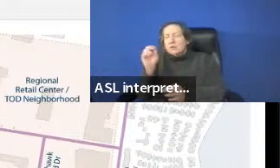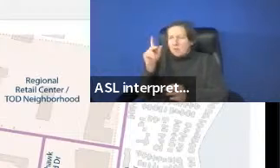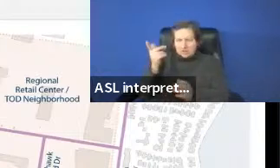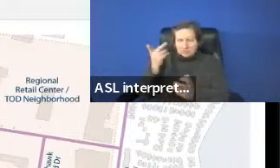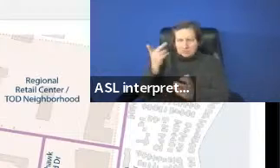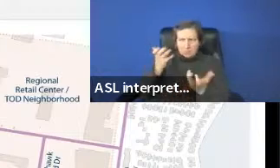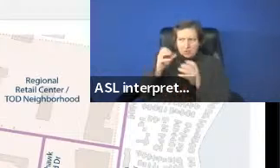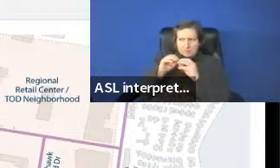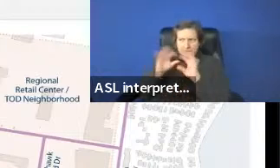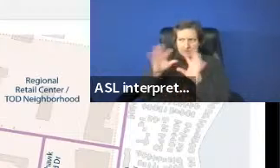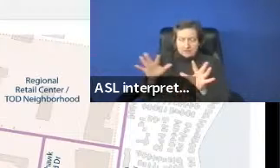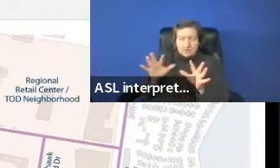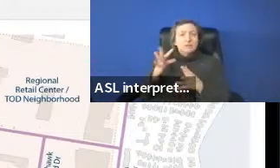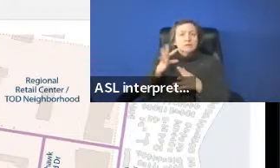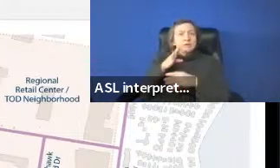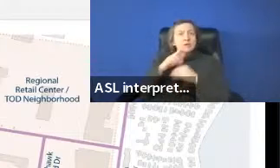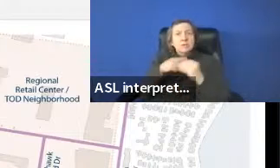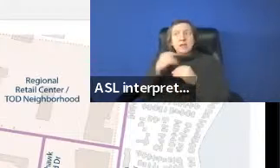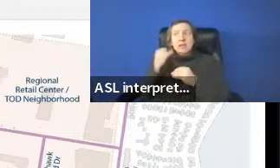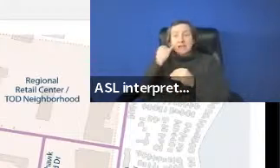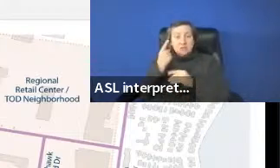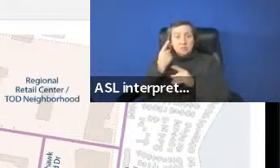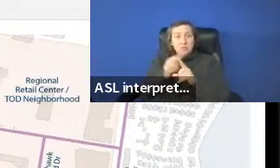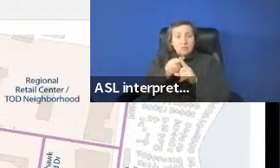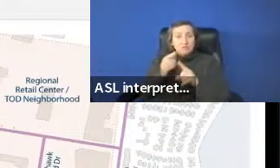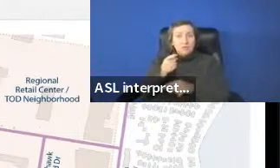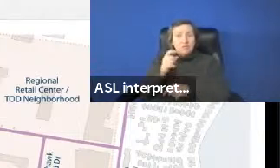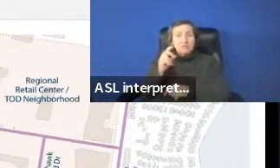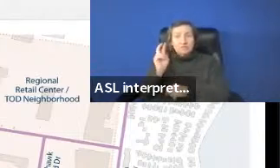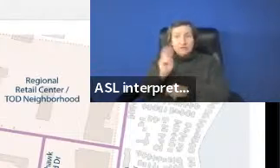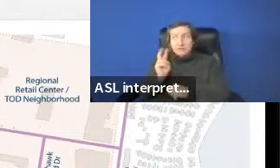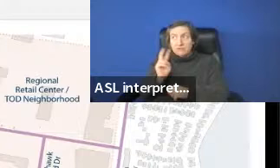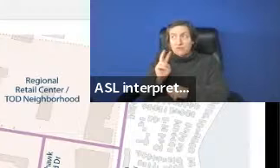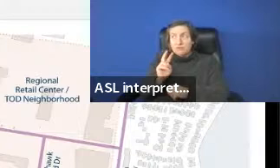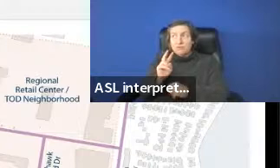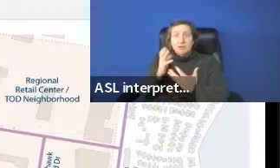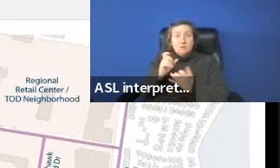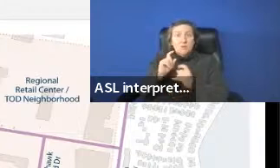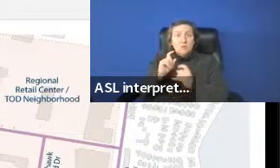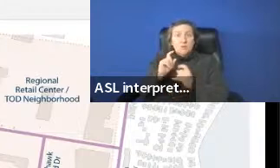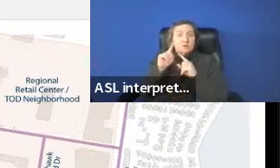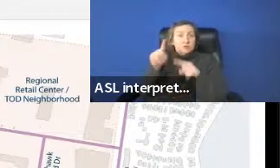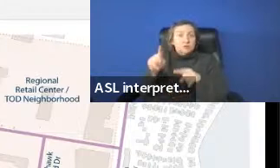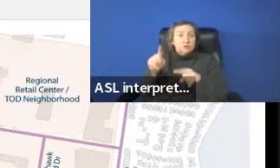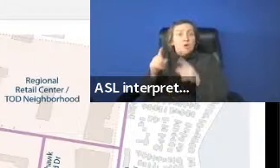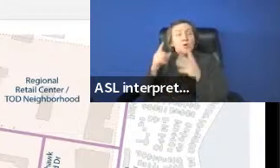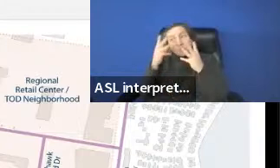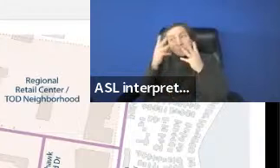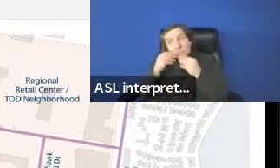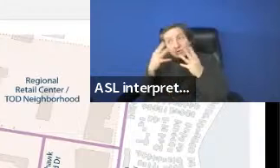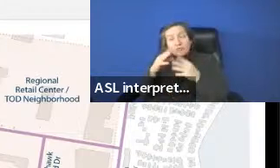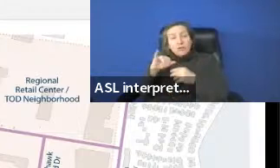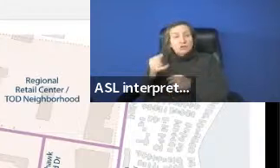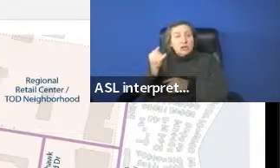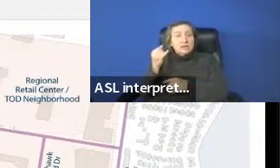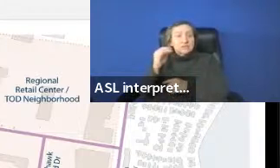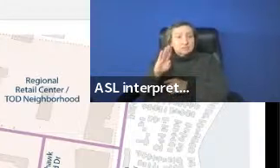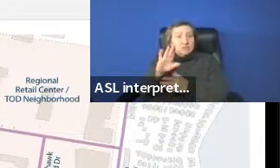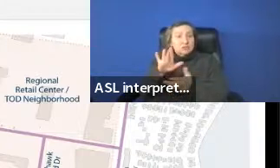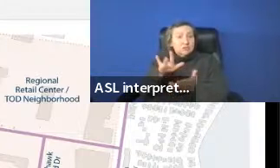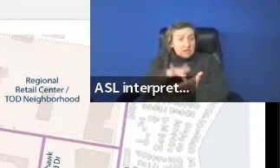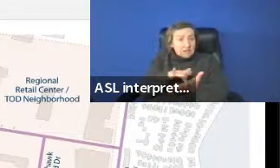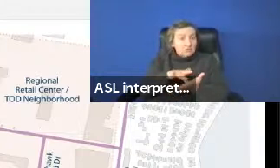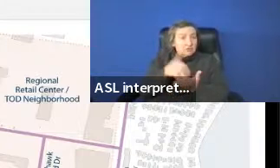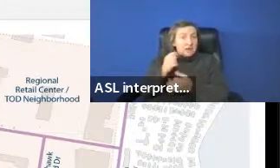here is if somebody is coming from Vancouver and they want to go to the beautiful Jansen Beach Center or anywhere else